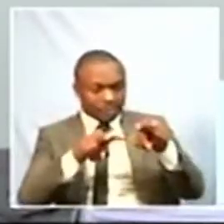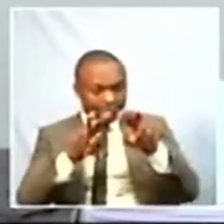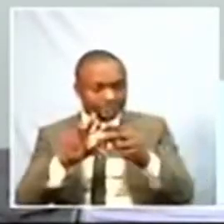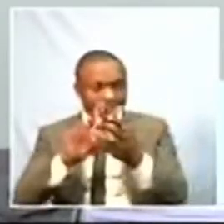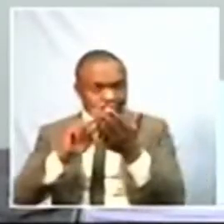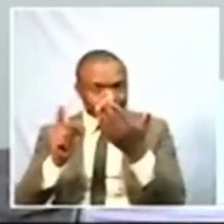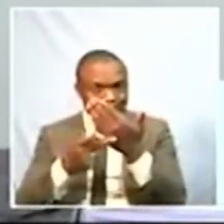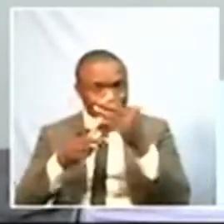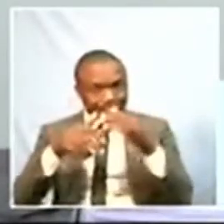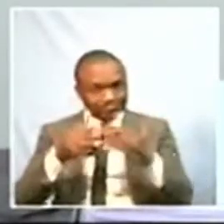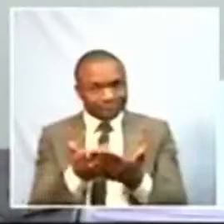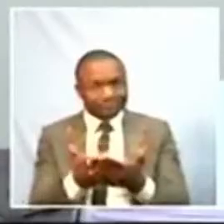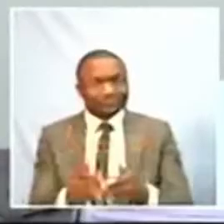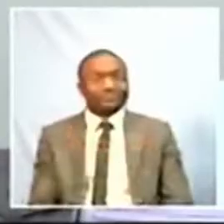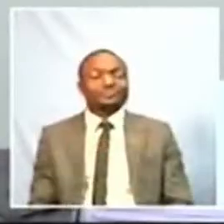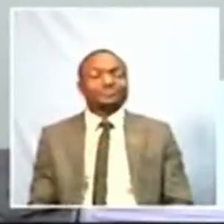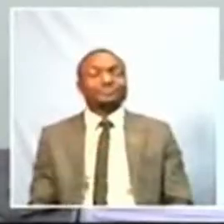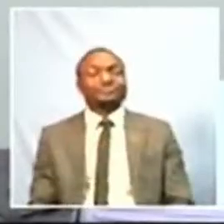programs?